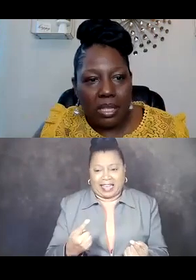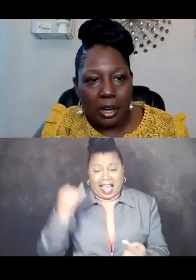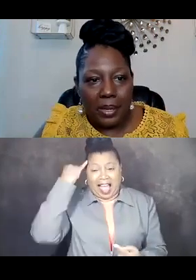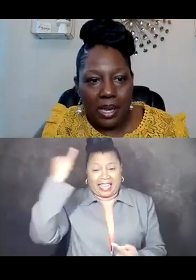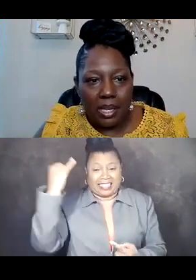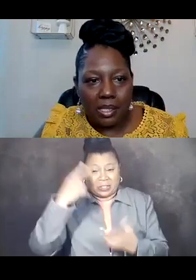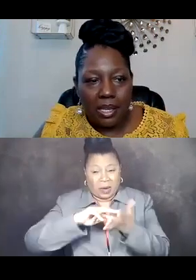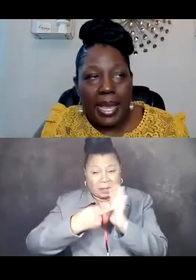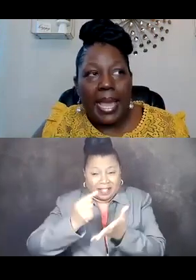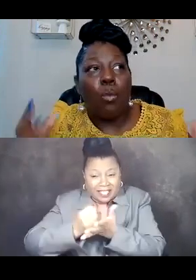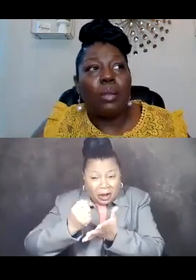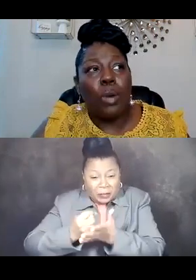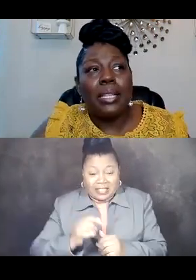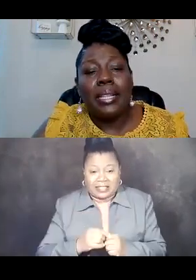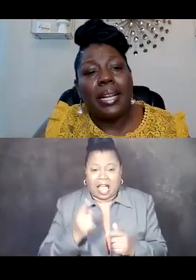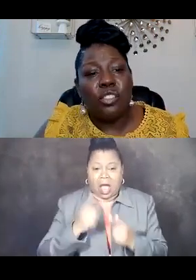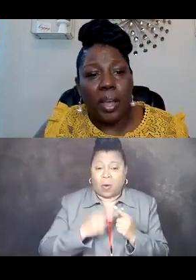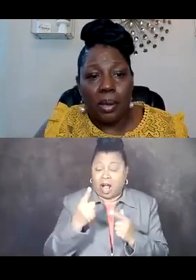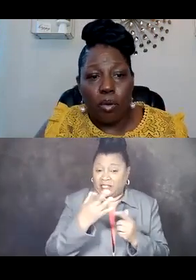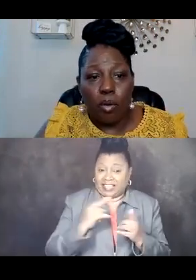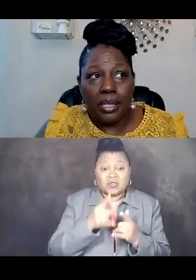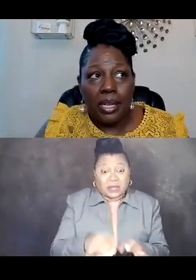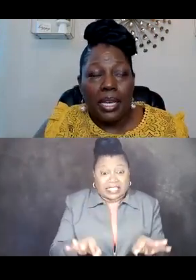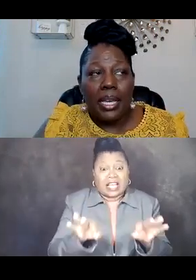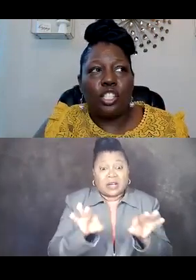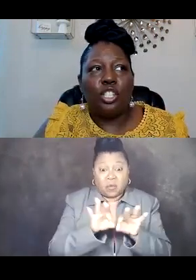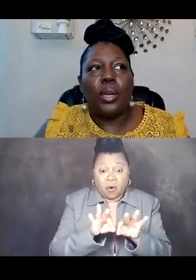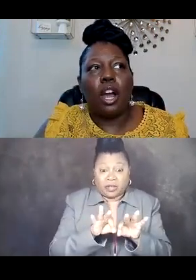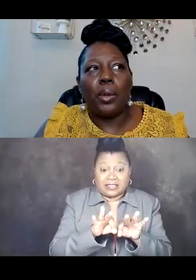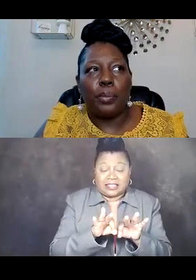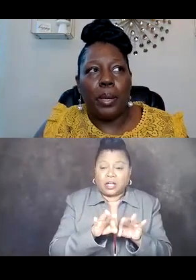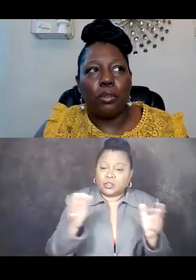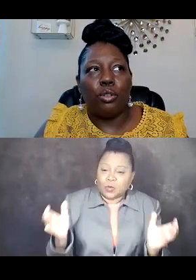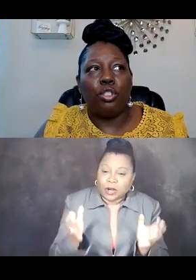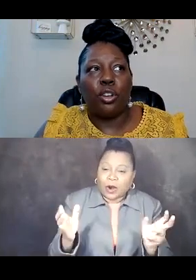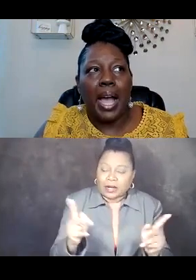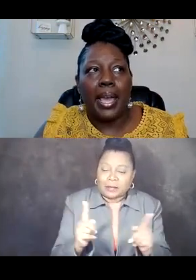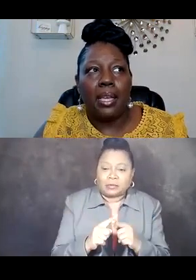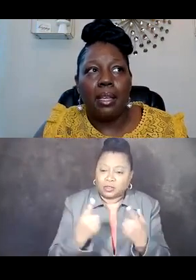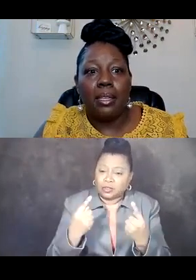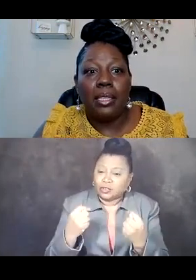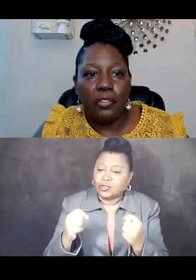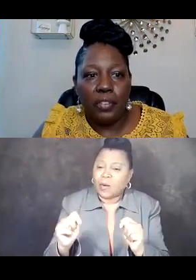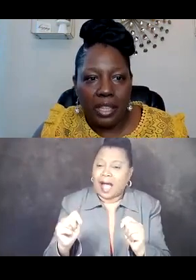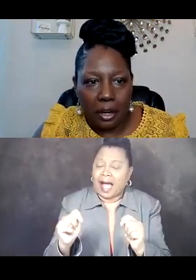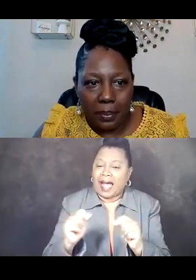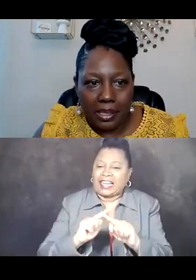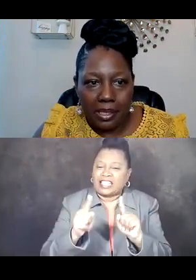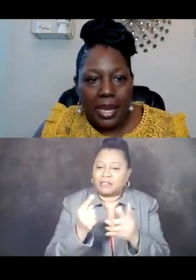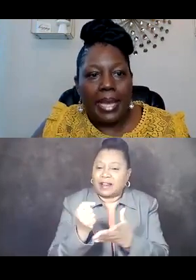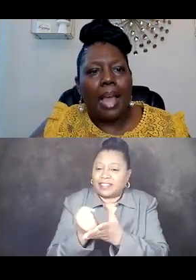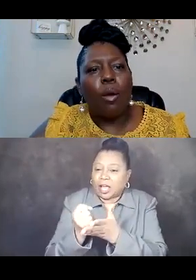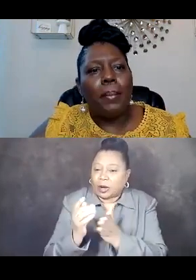about what therapy is. And one thing that is very important is to encourage people to try different